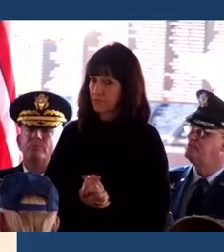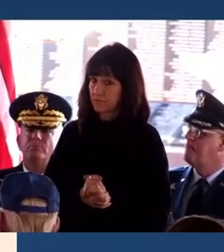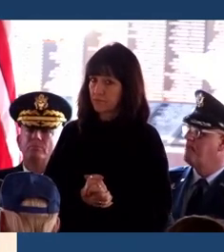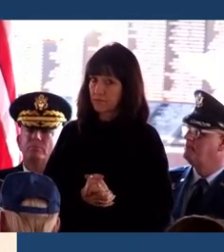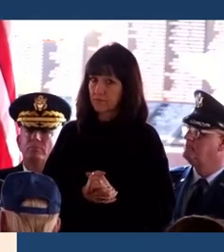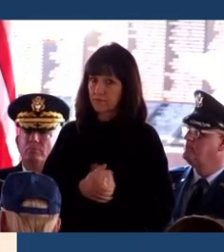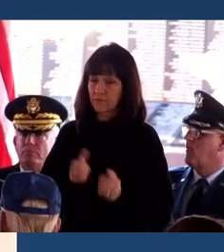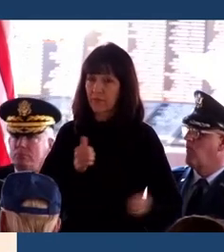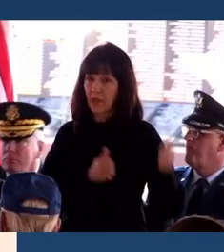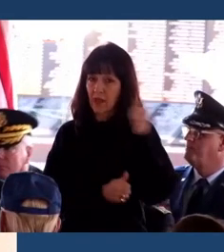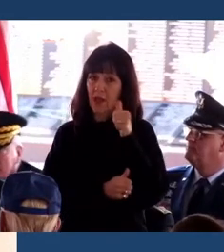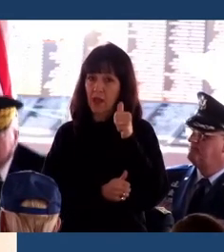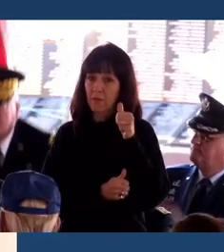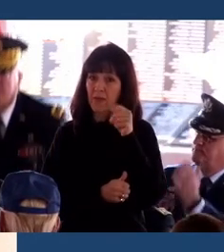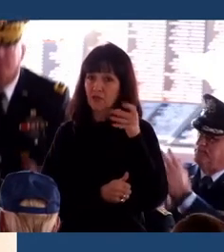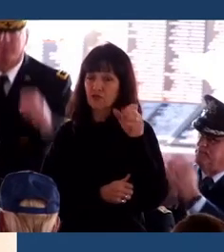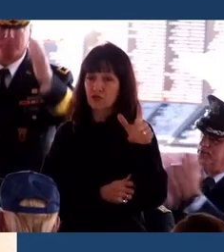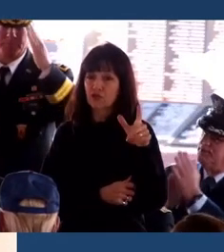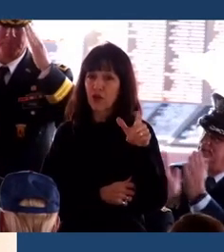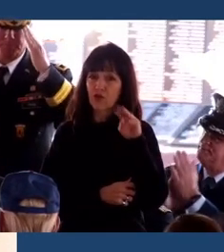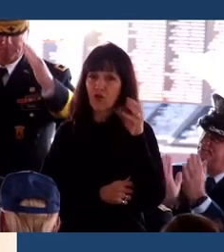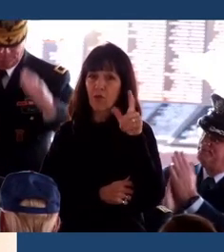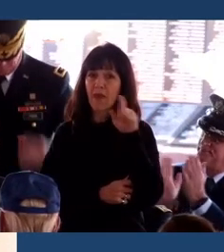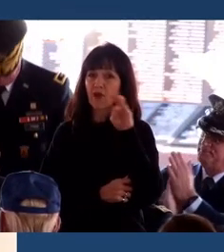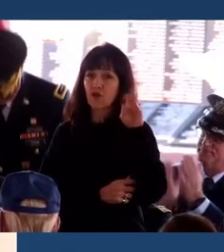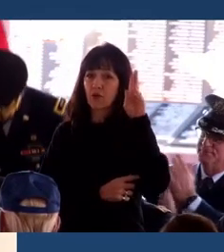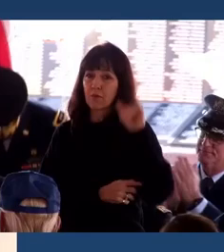Major General Michael Berry.